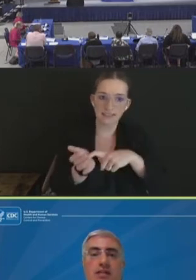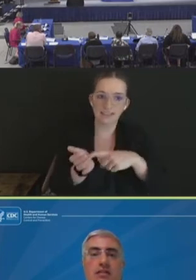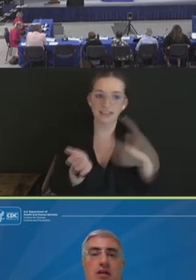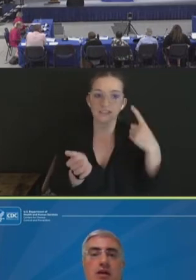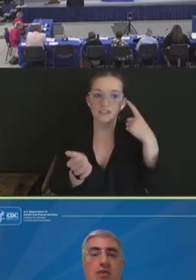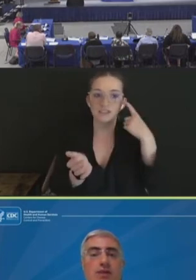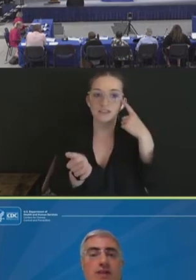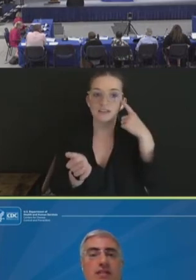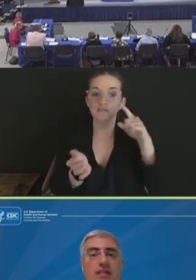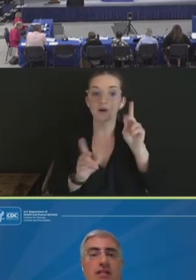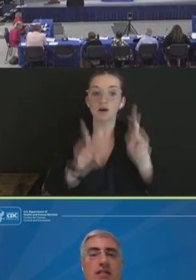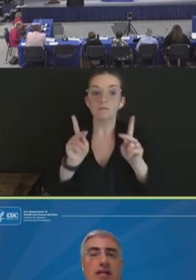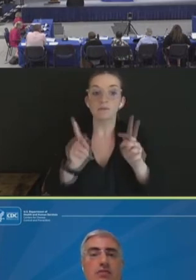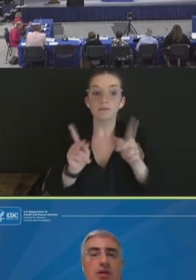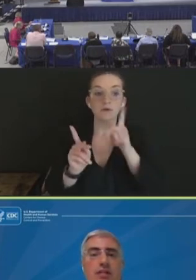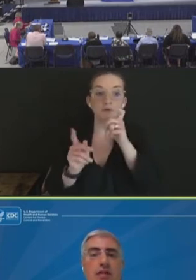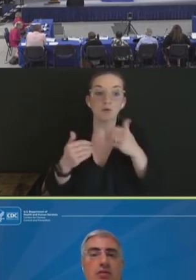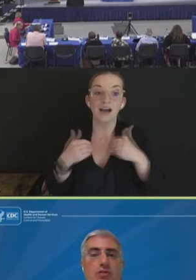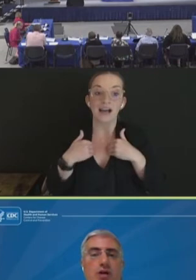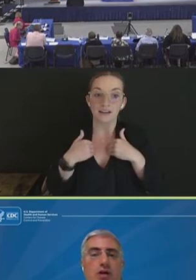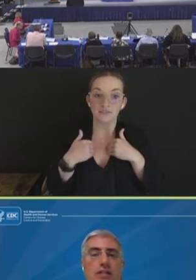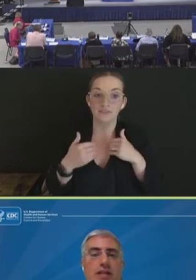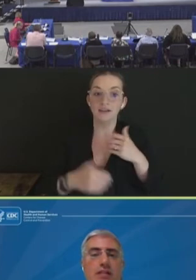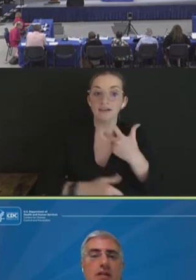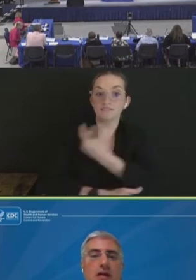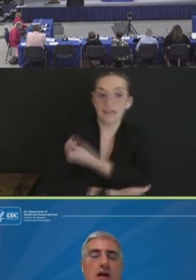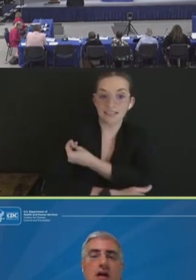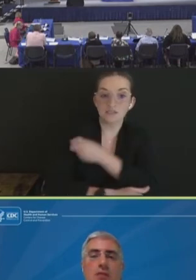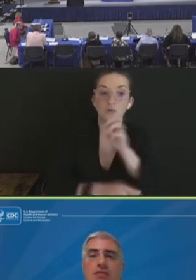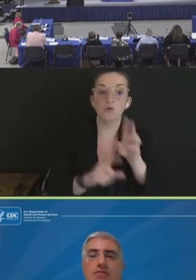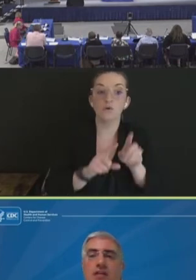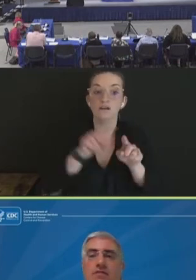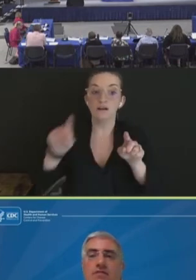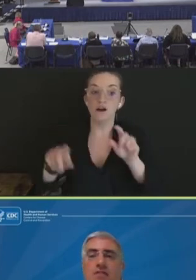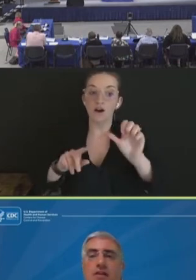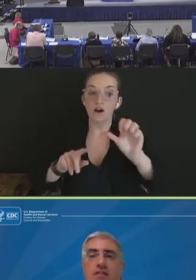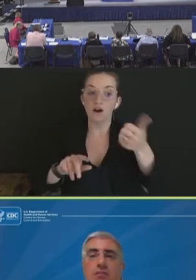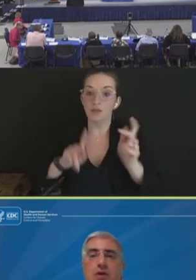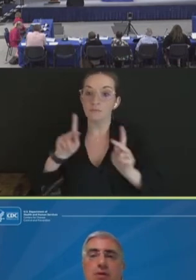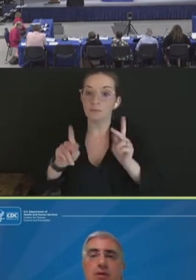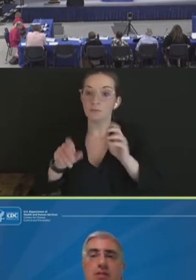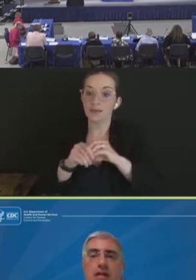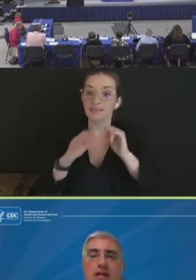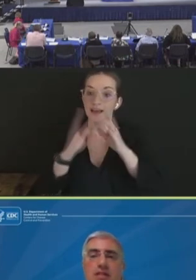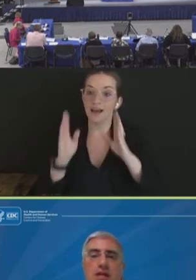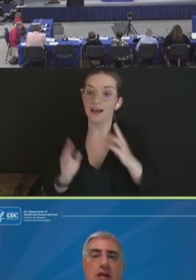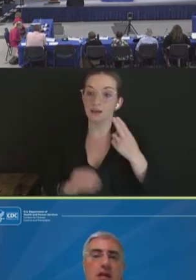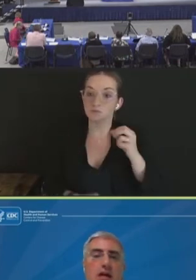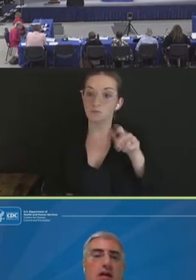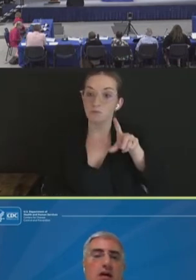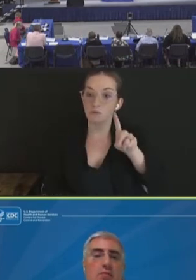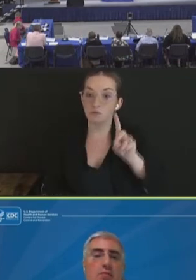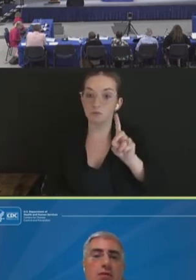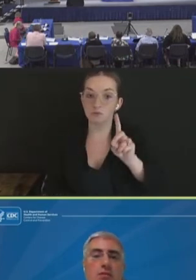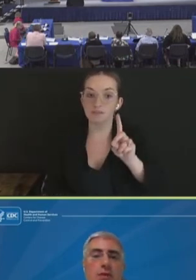vaccinees, revaccinees, as well as household contacts, reflective of its properties as a